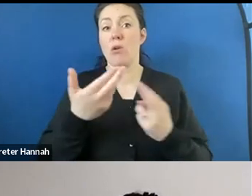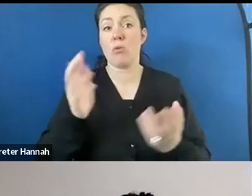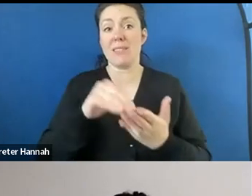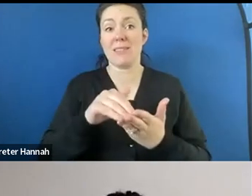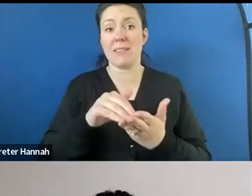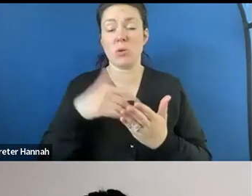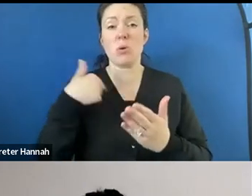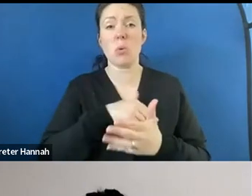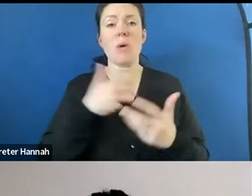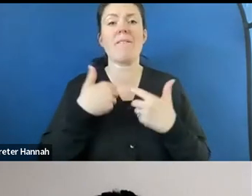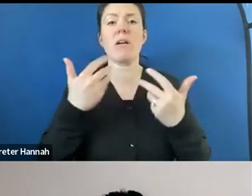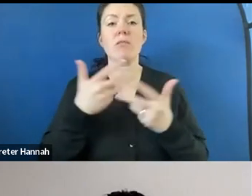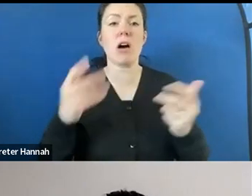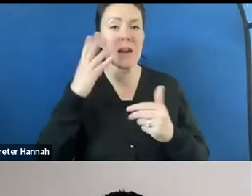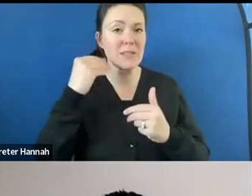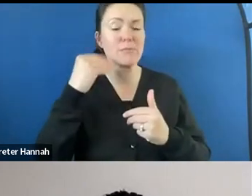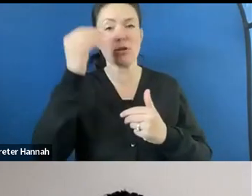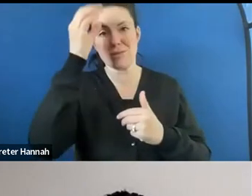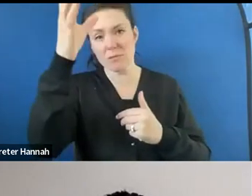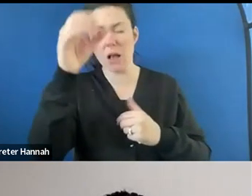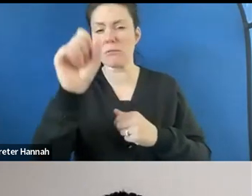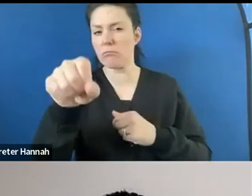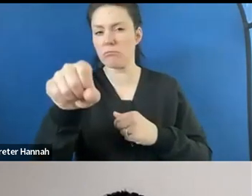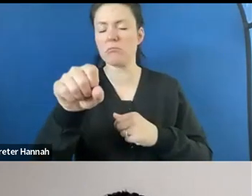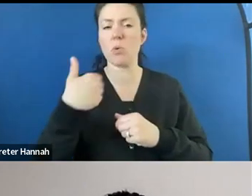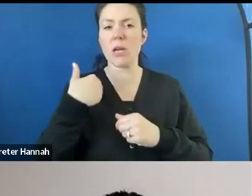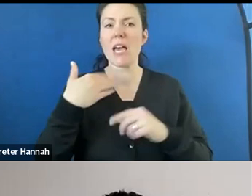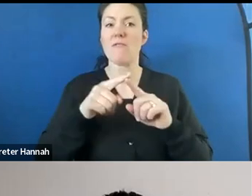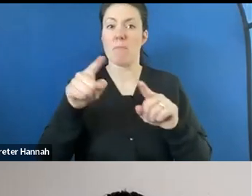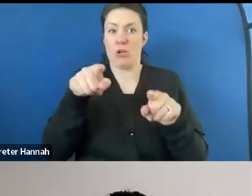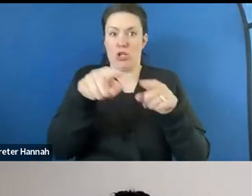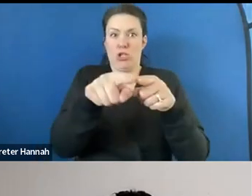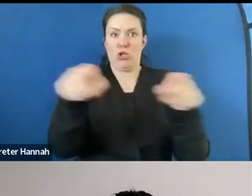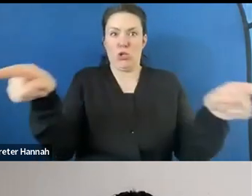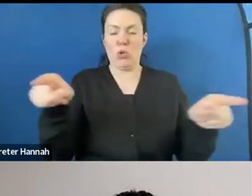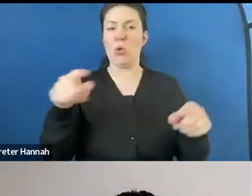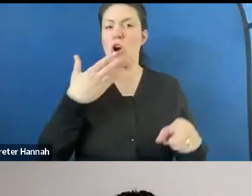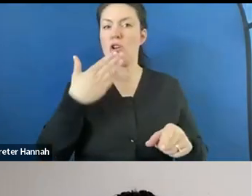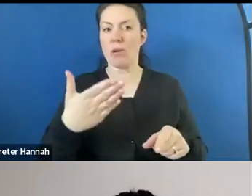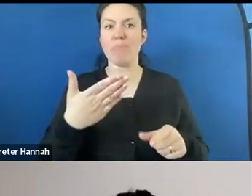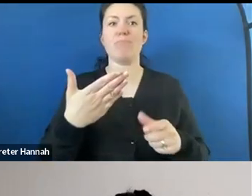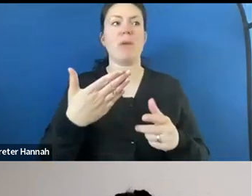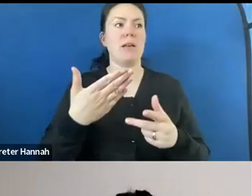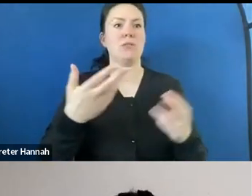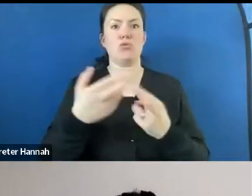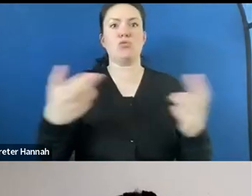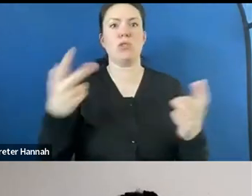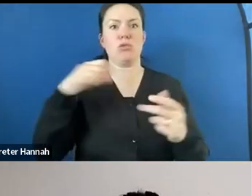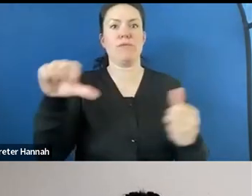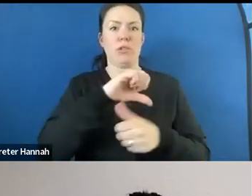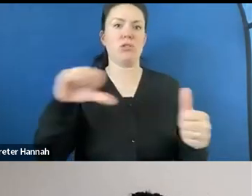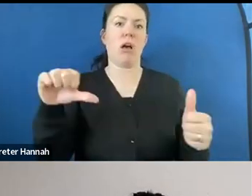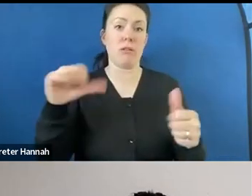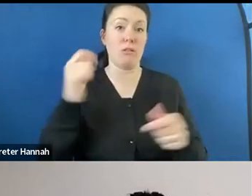a lot of experience, knowledge, all that sort of things, but y'all are going to be each other's best resources at certain points in time, right?